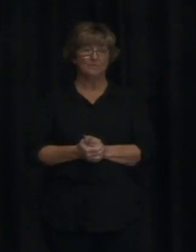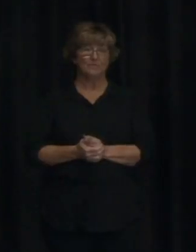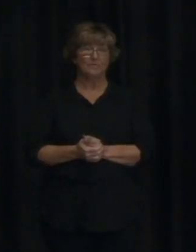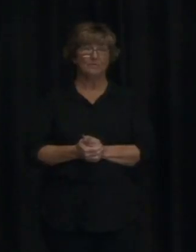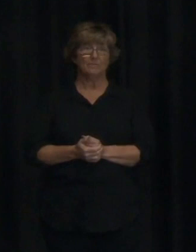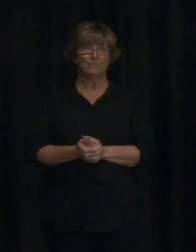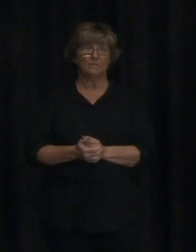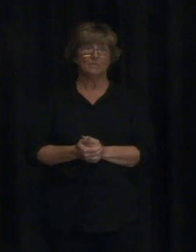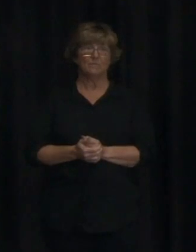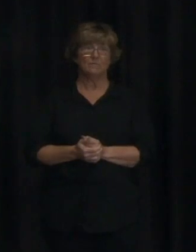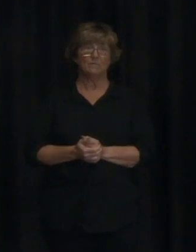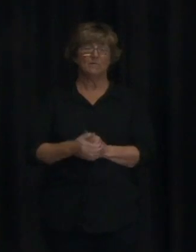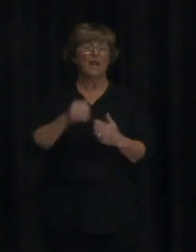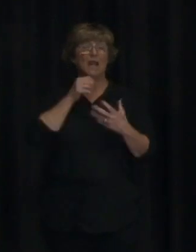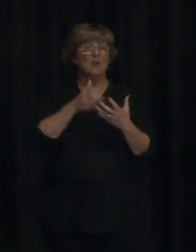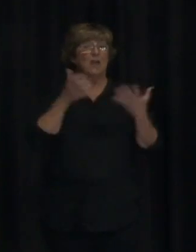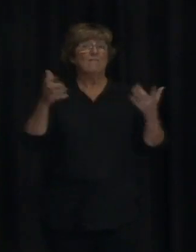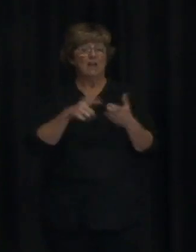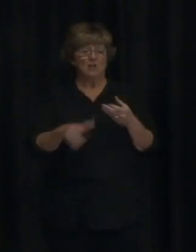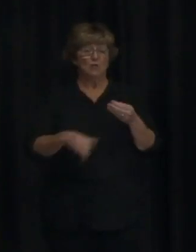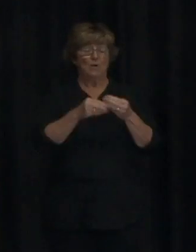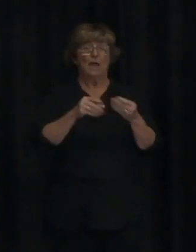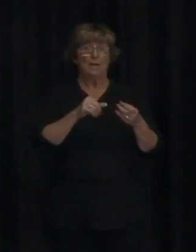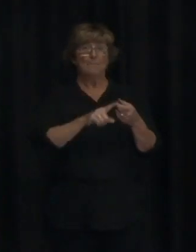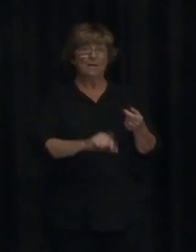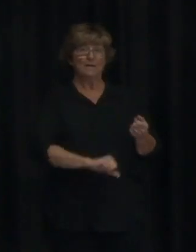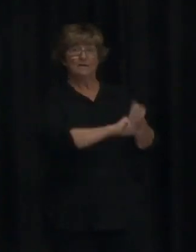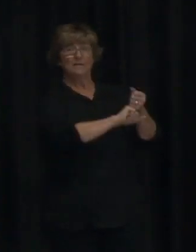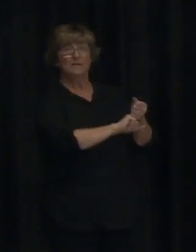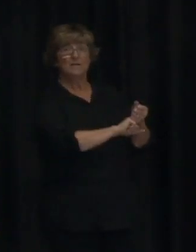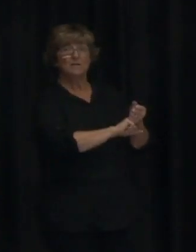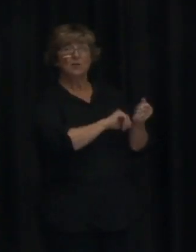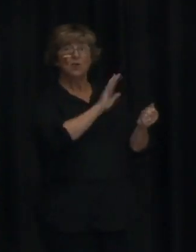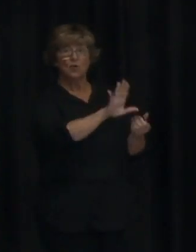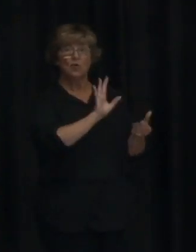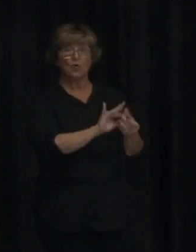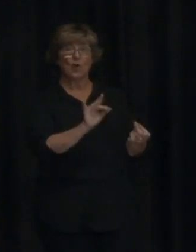Yeah, I don't have a lot to add other than to echo the pro tem's comments.